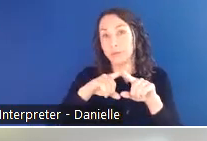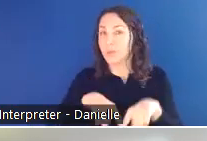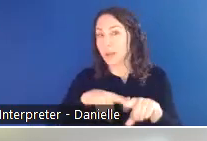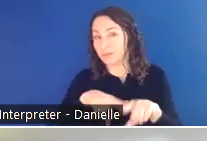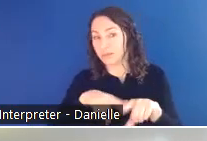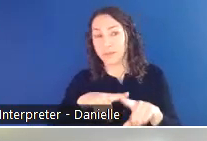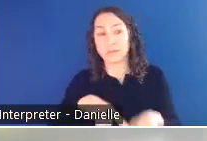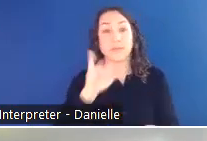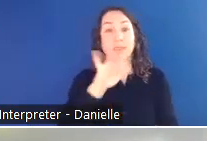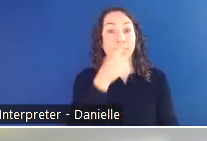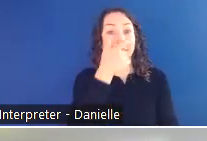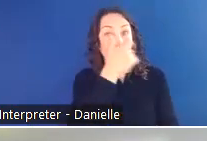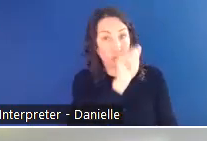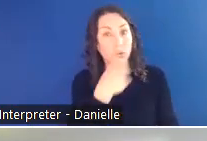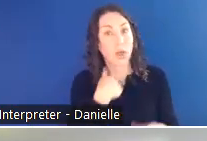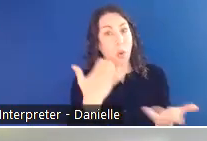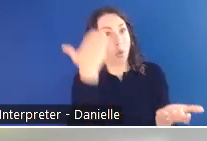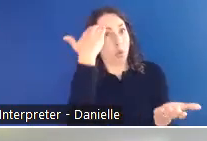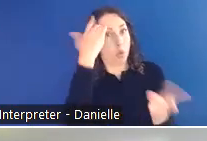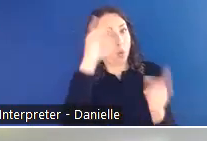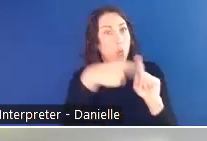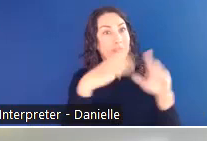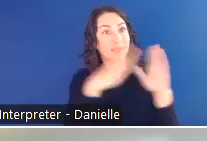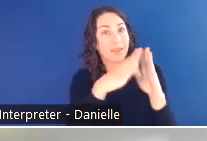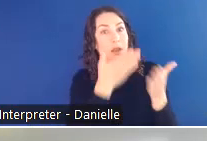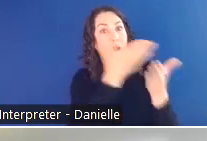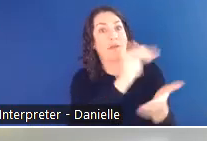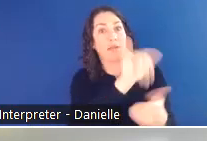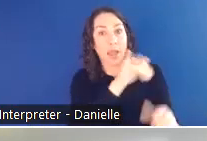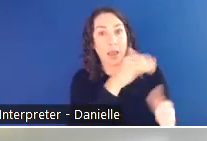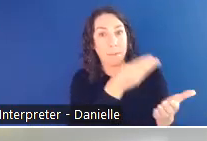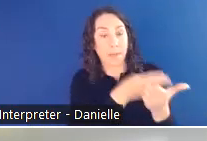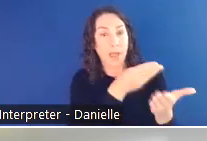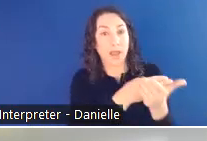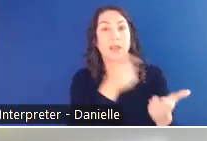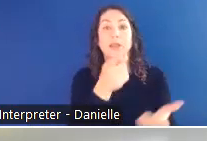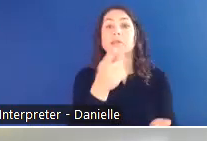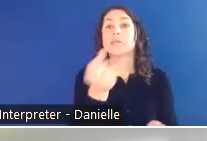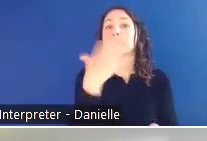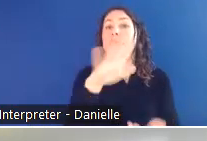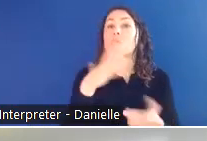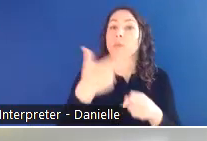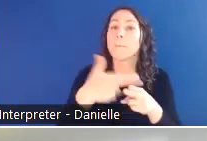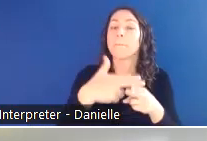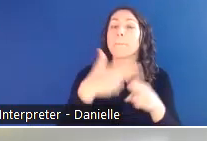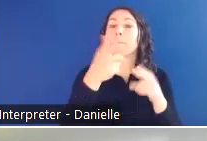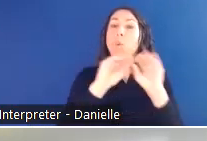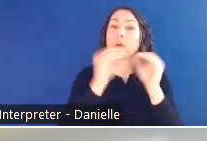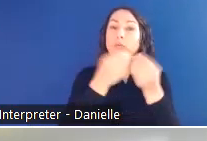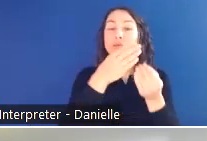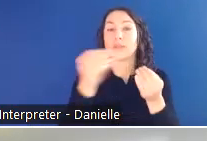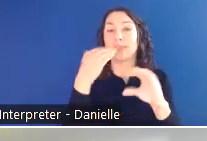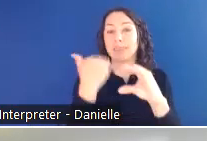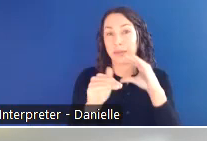receiving updates about these funding opportunities when offered by the city, please submit your name, organization, and email address to our